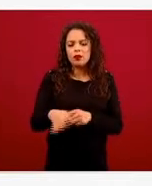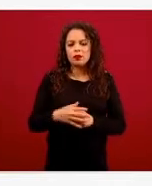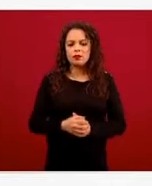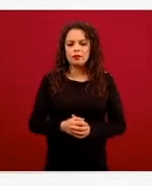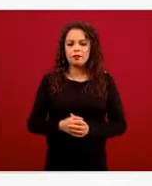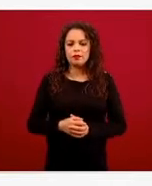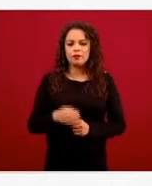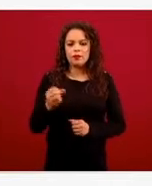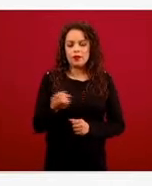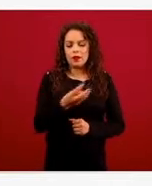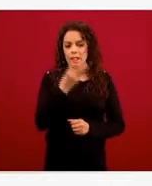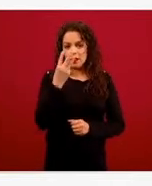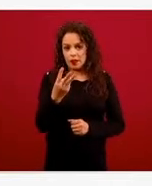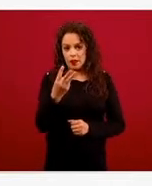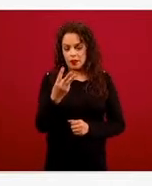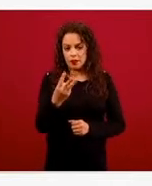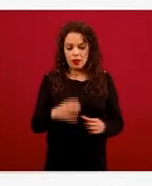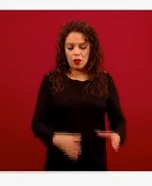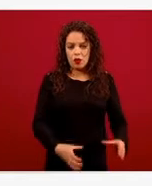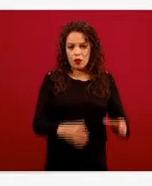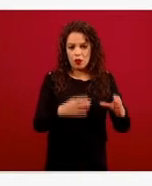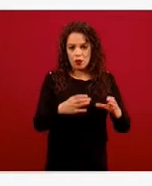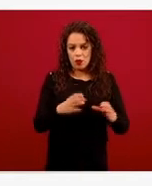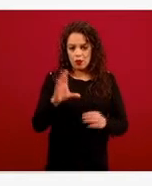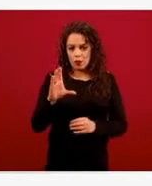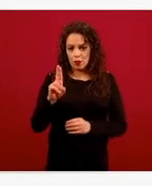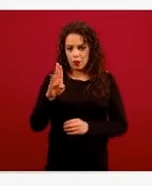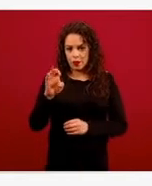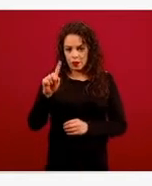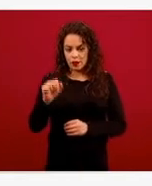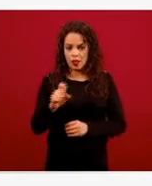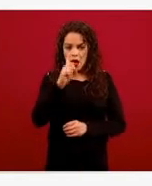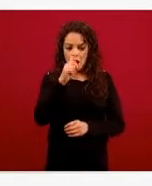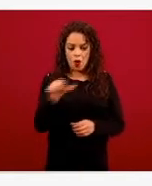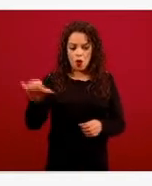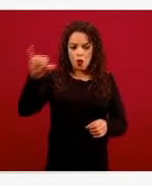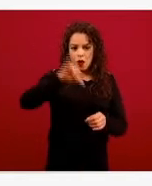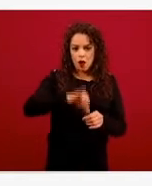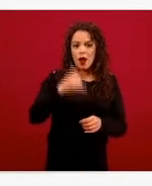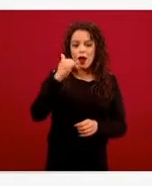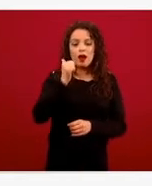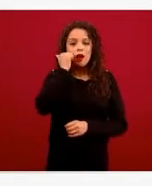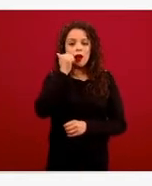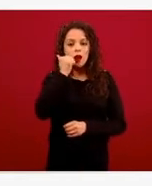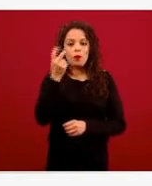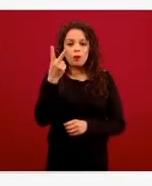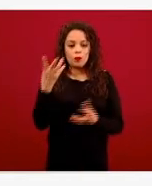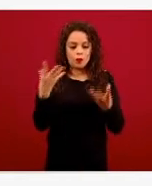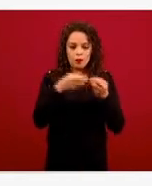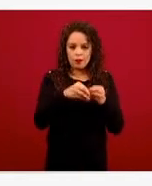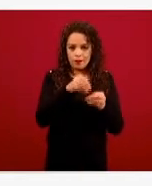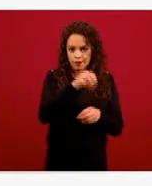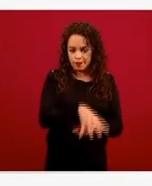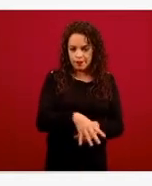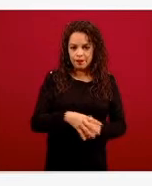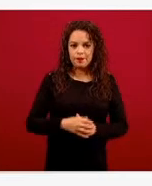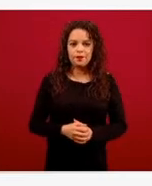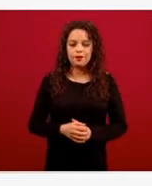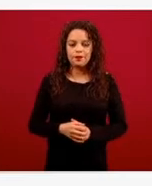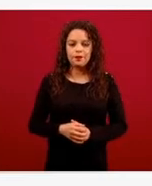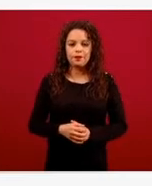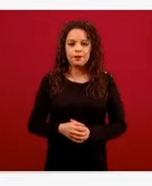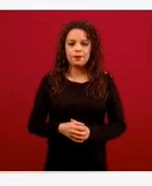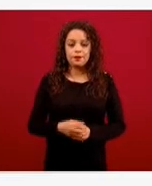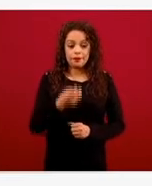is using soap and water. And basically we have a very simple technique, which is using 3